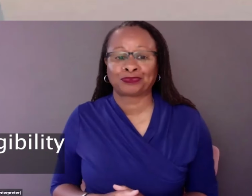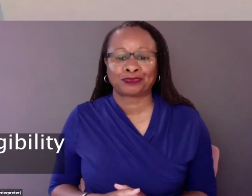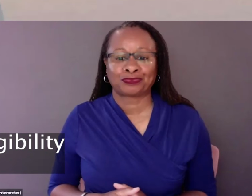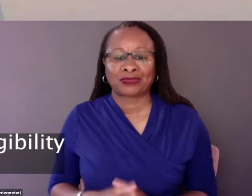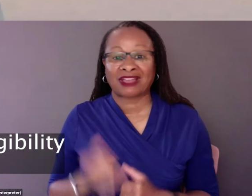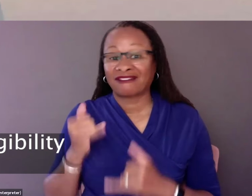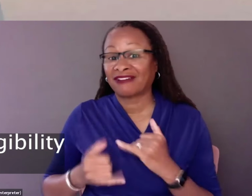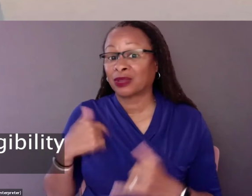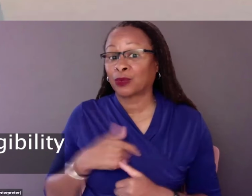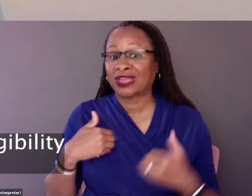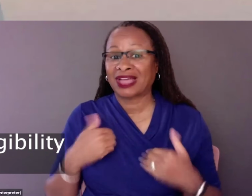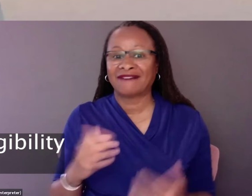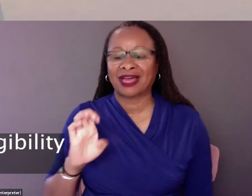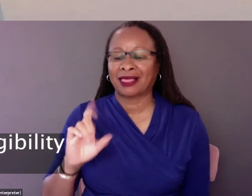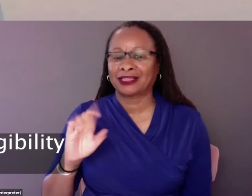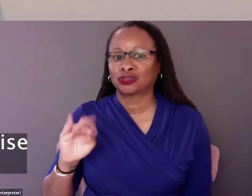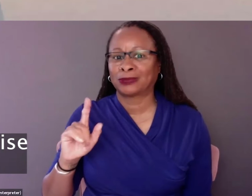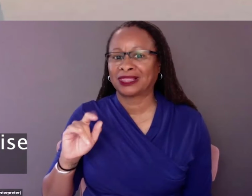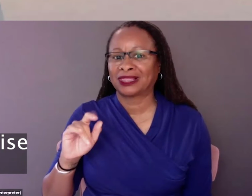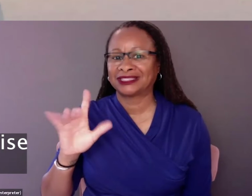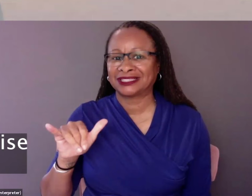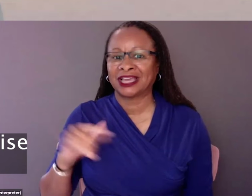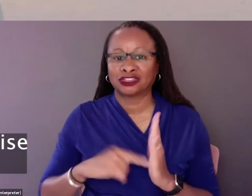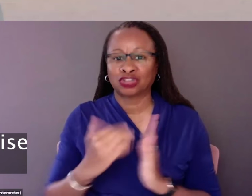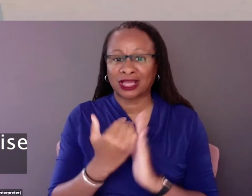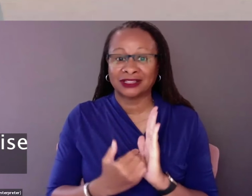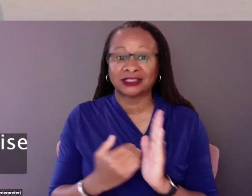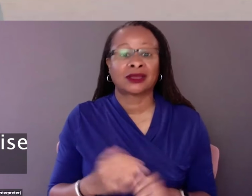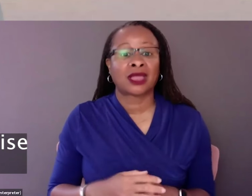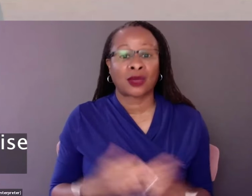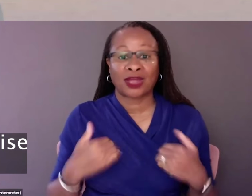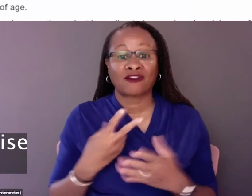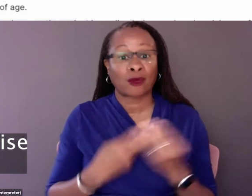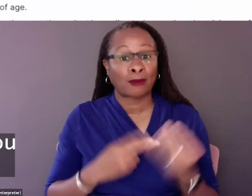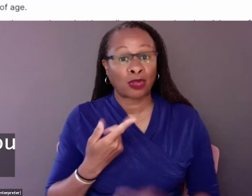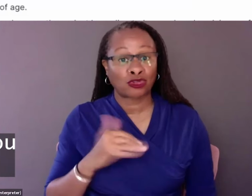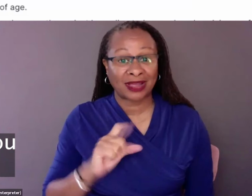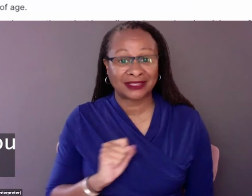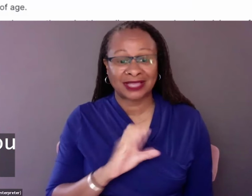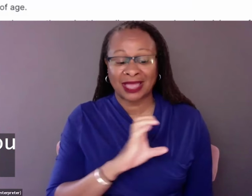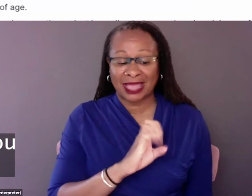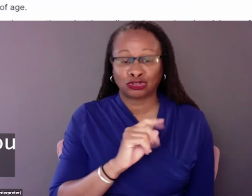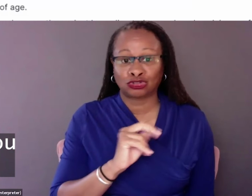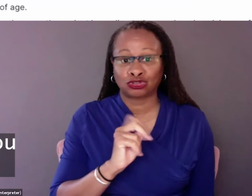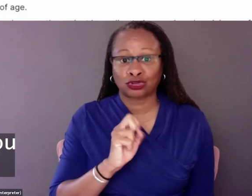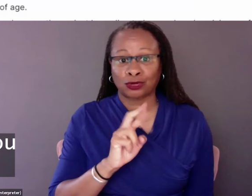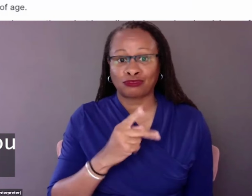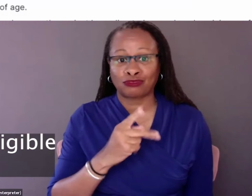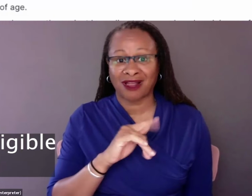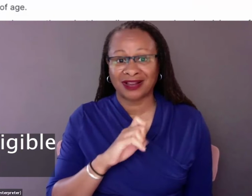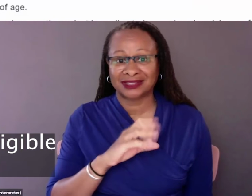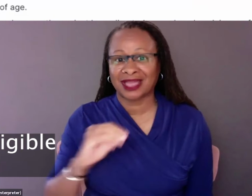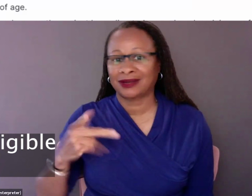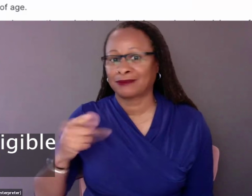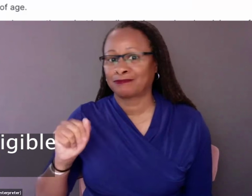And then finally, we have the eligibility checklist. There's one for both enterprise and Para-Lorenz, and this is really just for you as the applicant